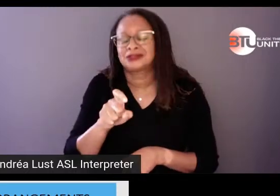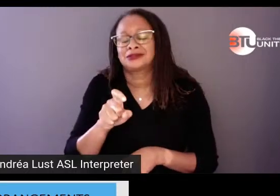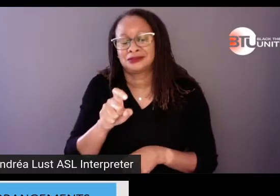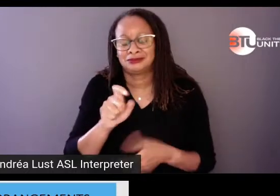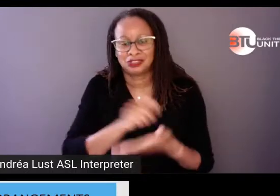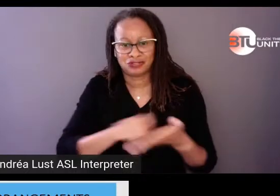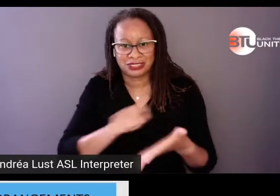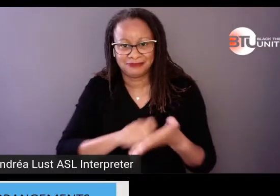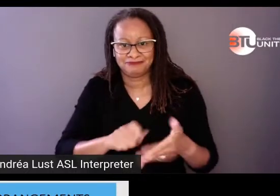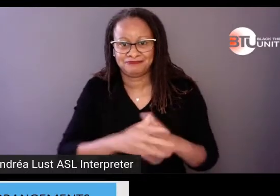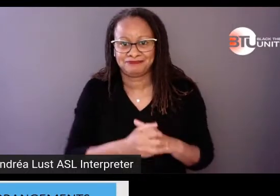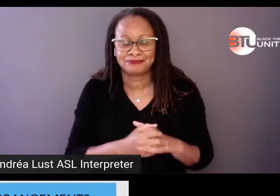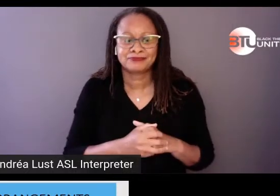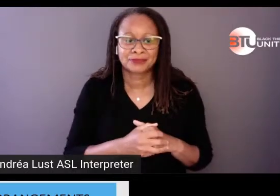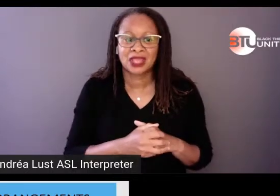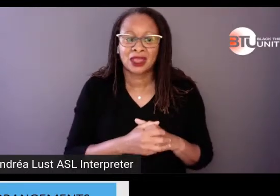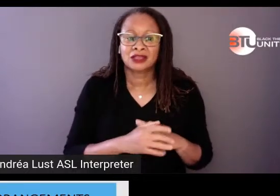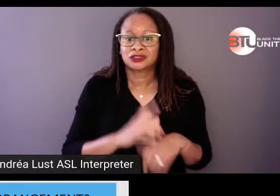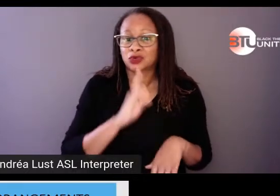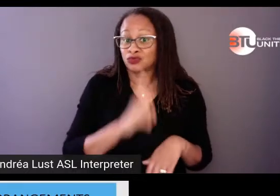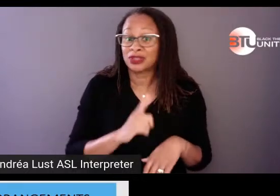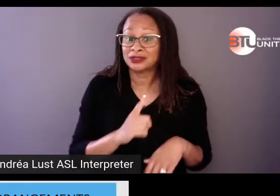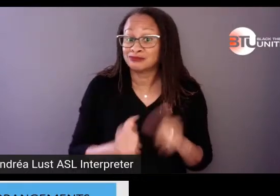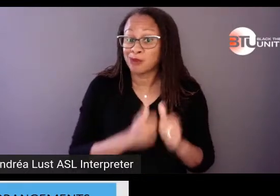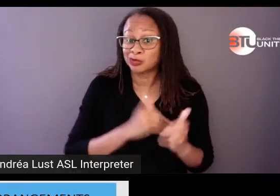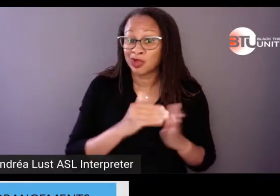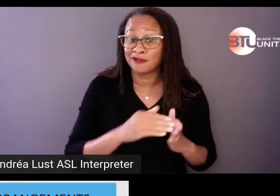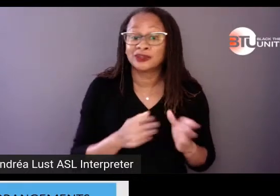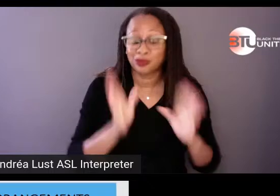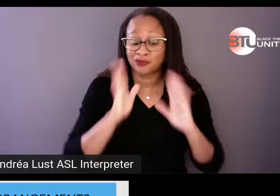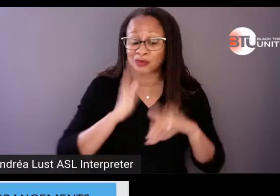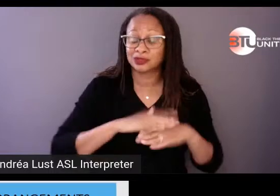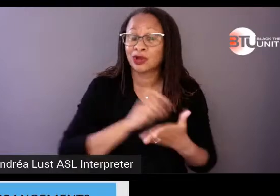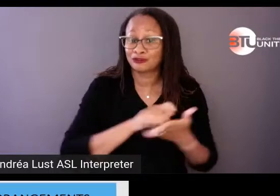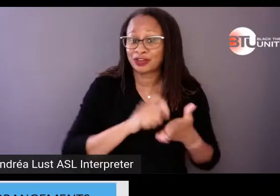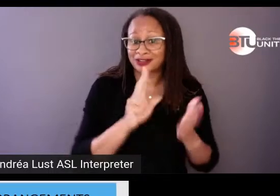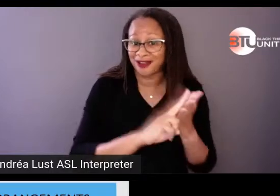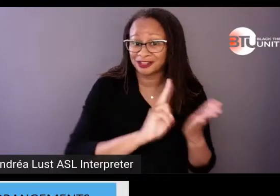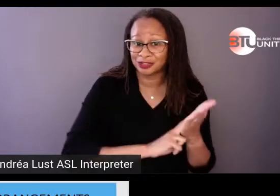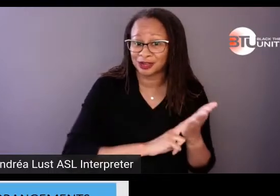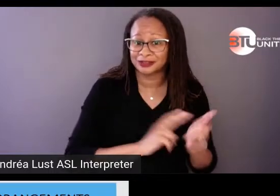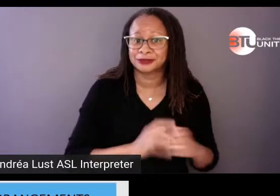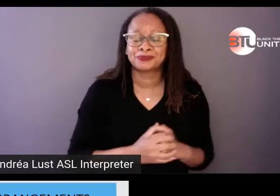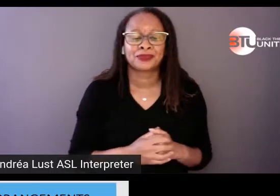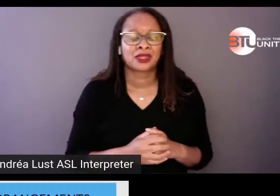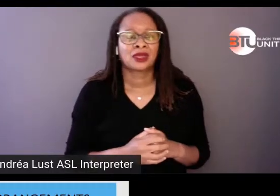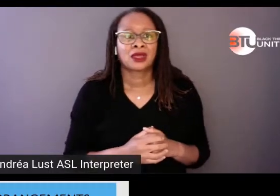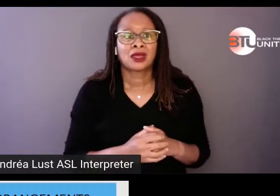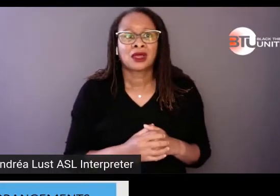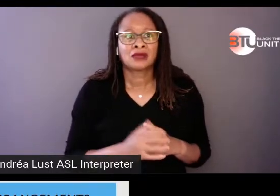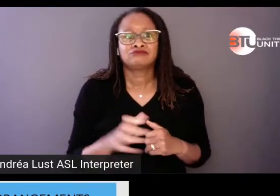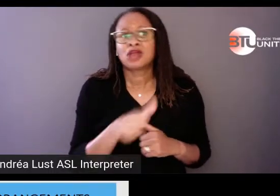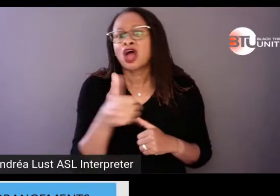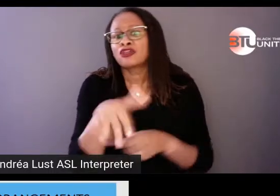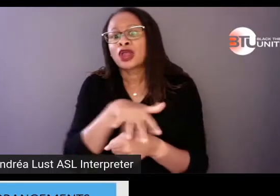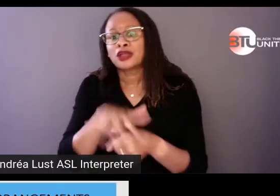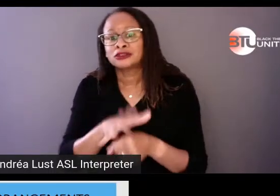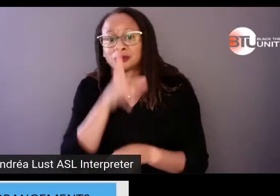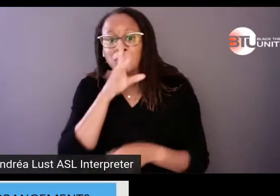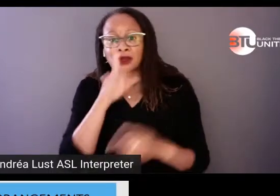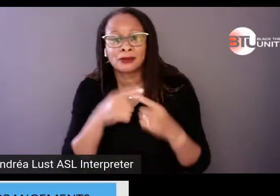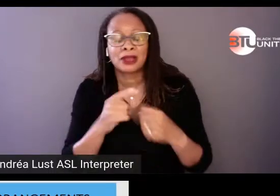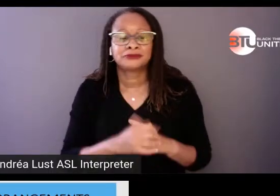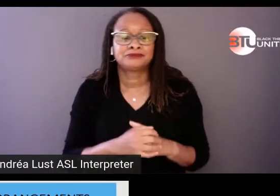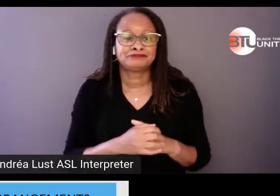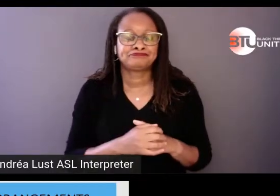So we're really dealing with written contracts. There, outside of what we're talking about,